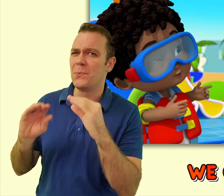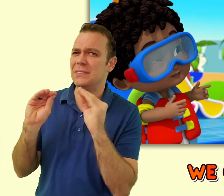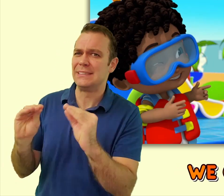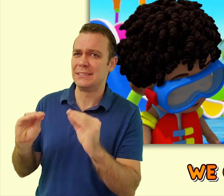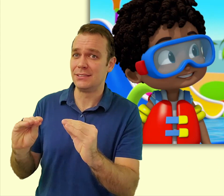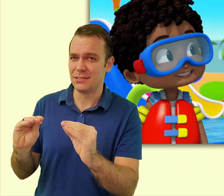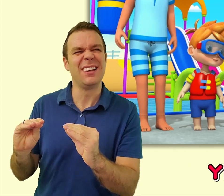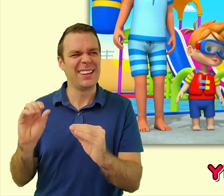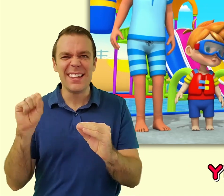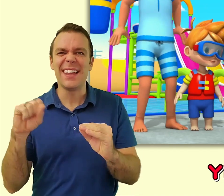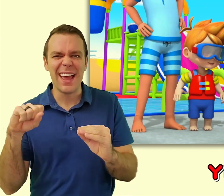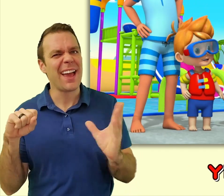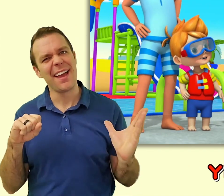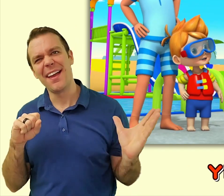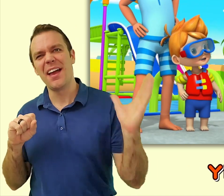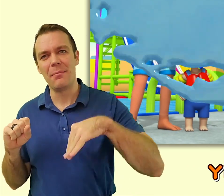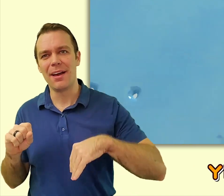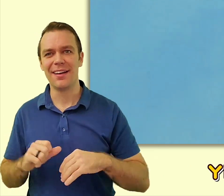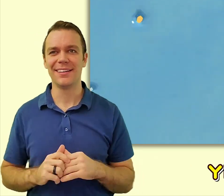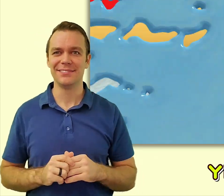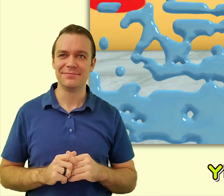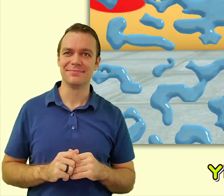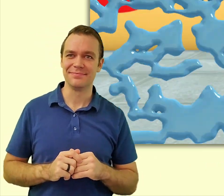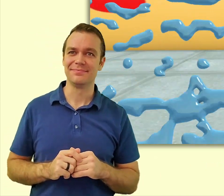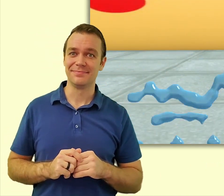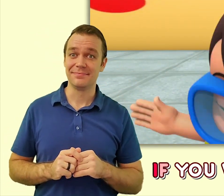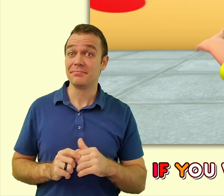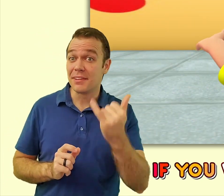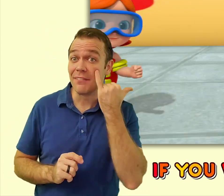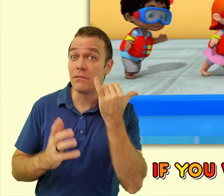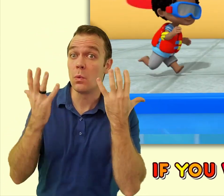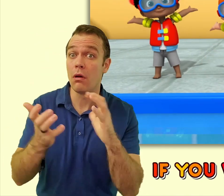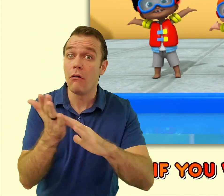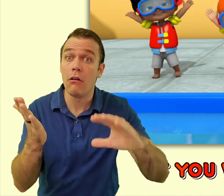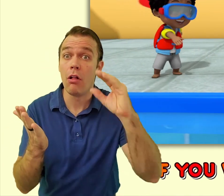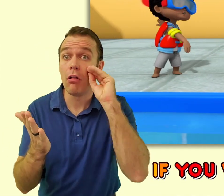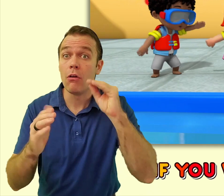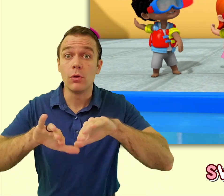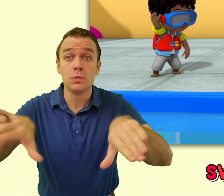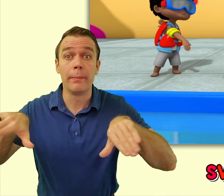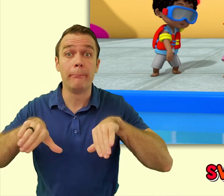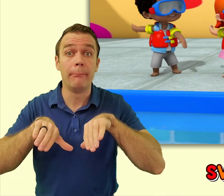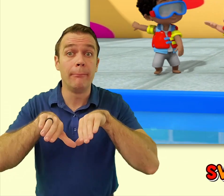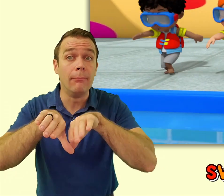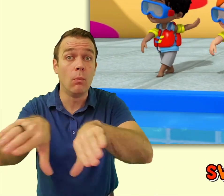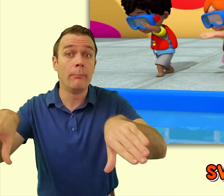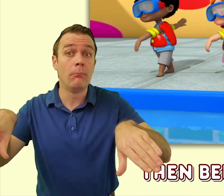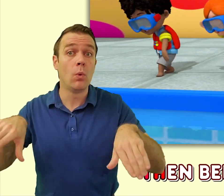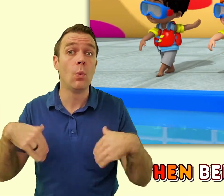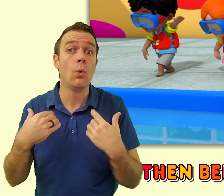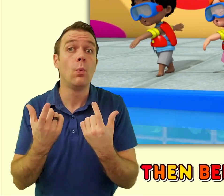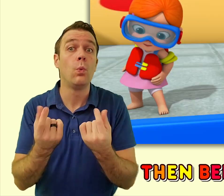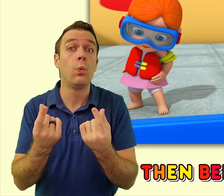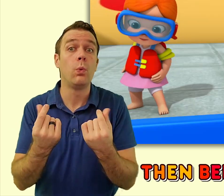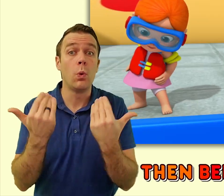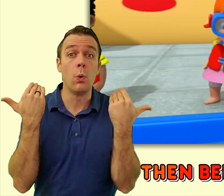teach you. Yeah, let's go! If you want to learn how to swim,